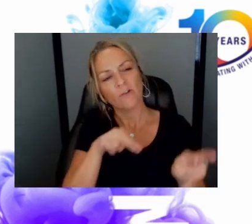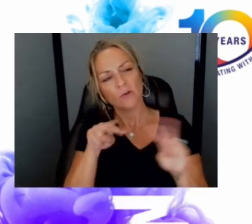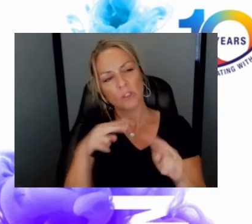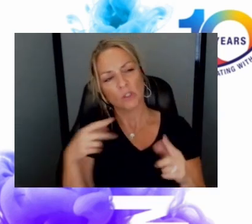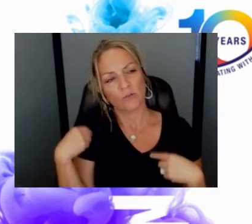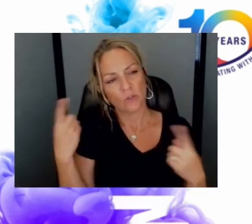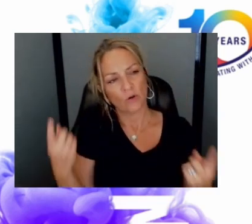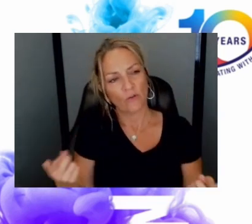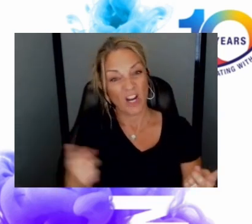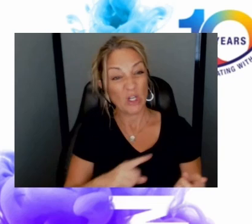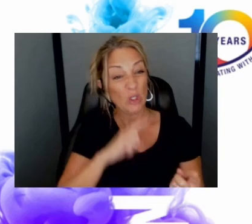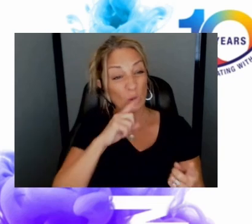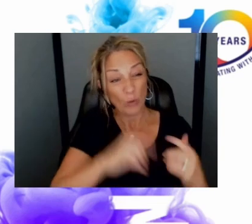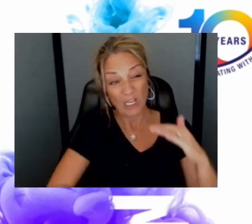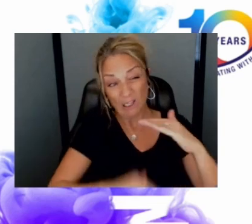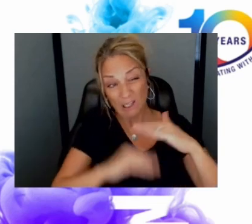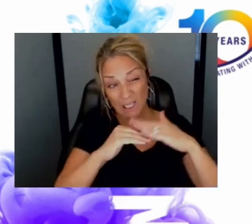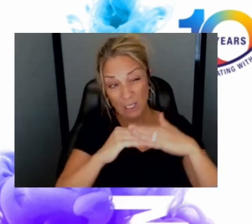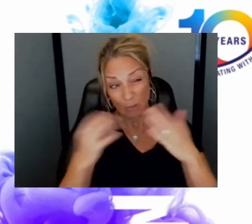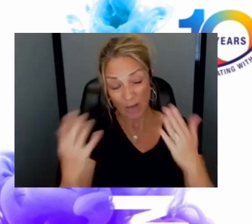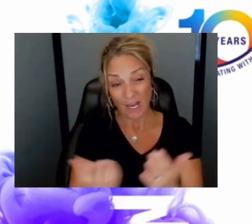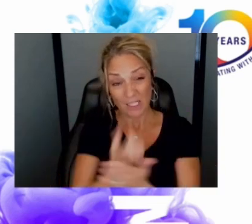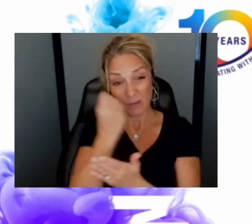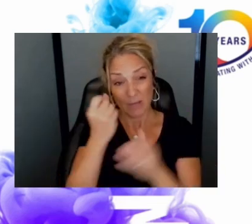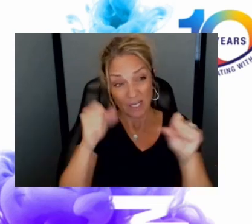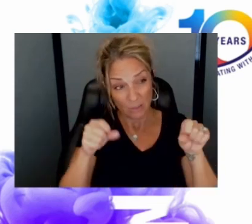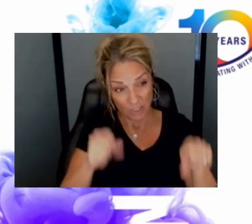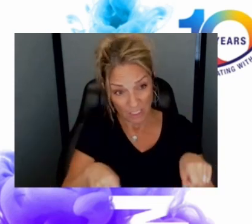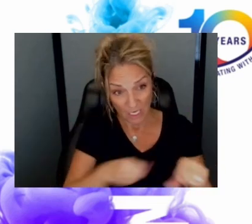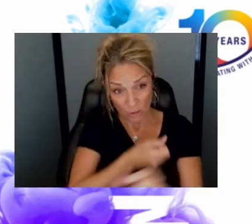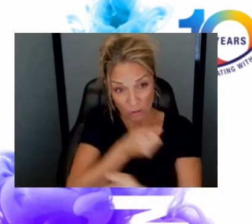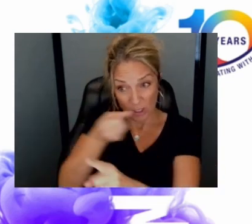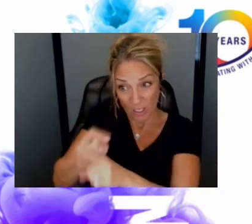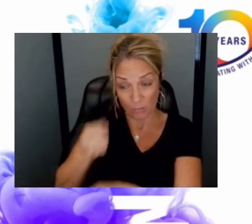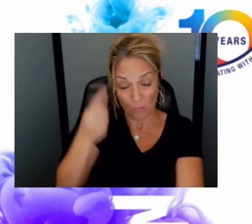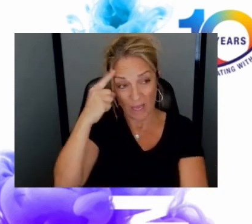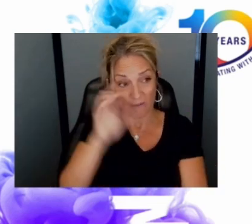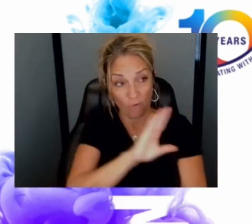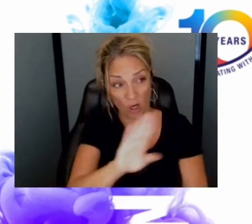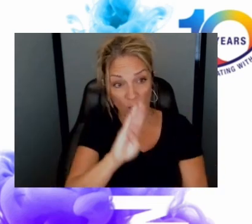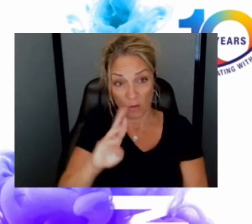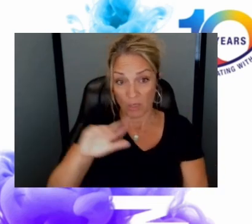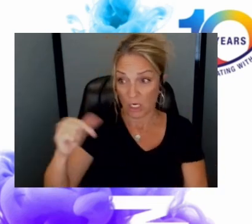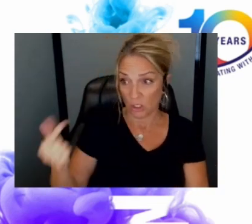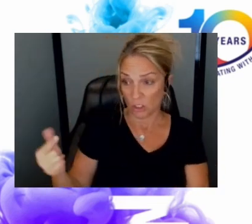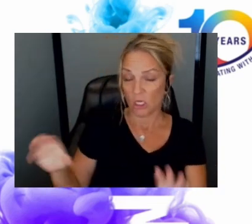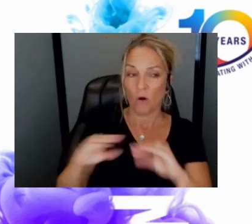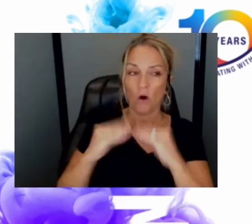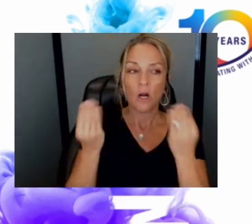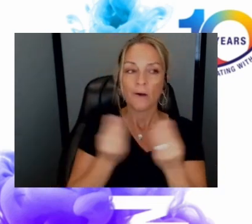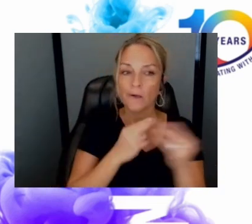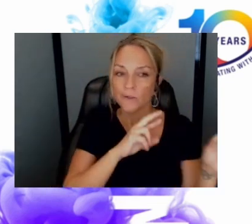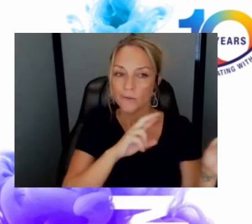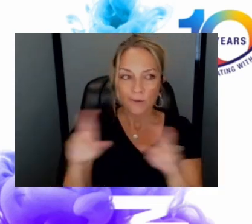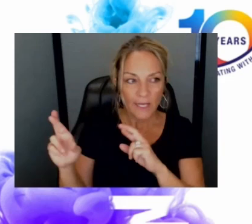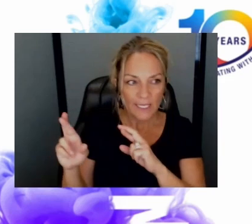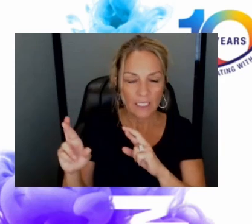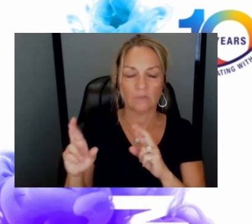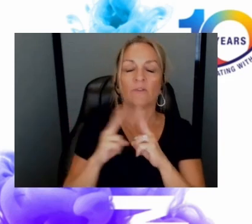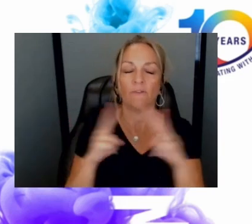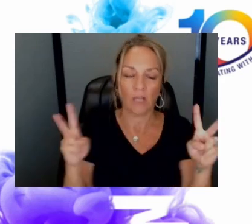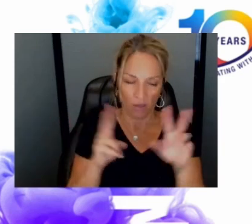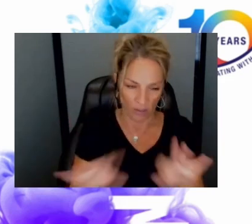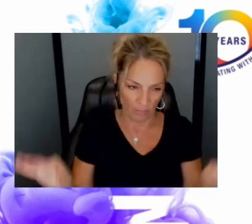really maximize the potential impact of your BRG, organizational readiness is very important. And it's helpful to